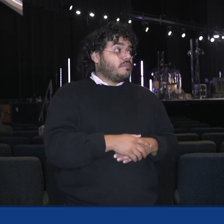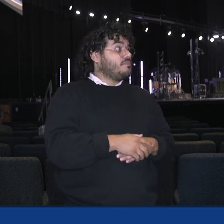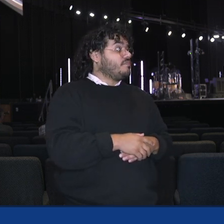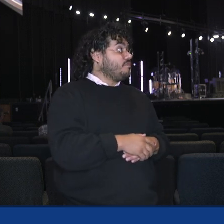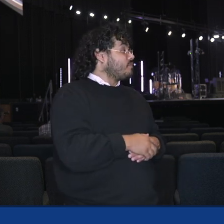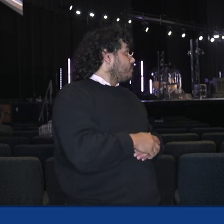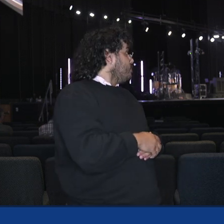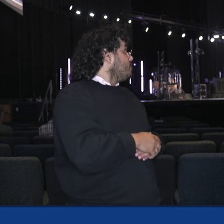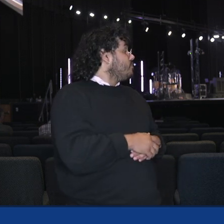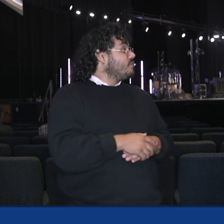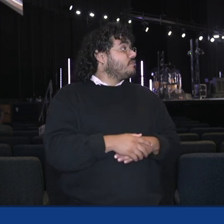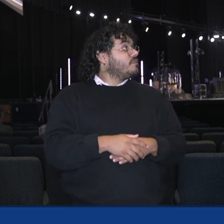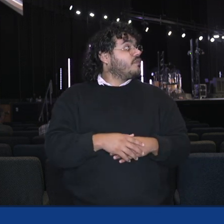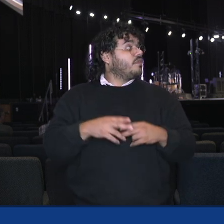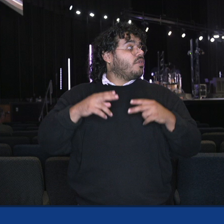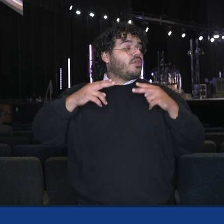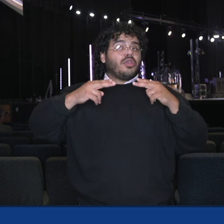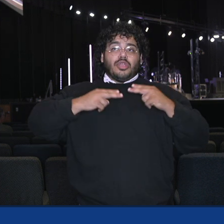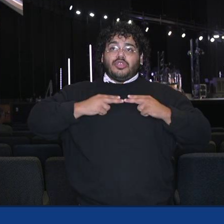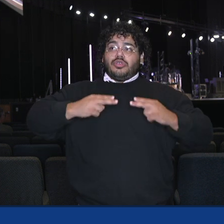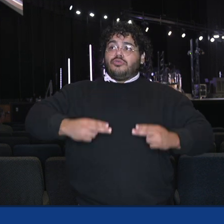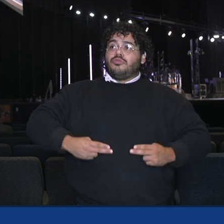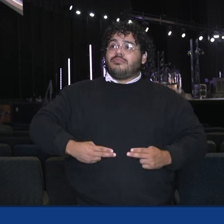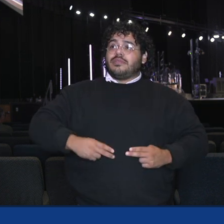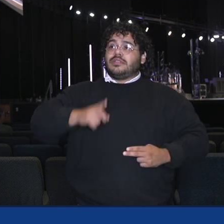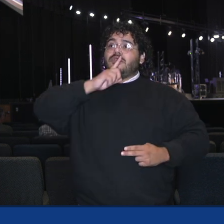Human beings are made in the image of God.